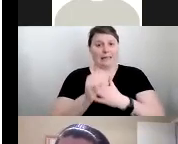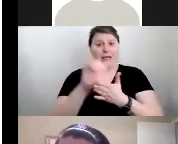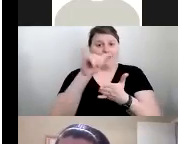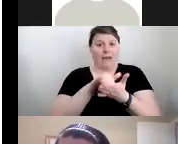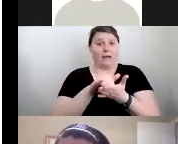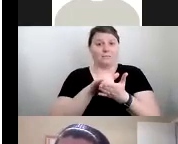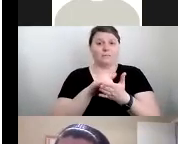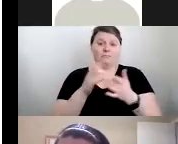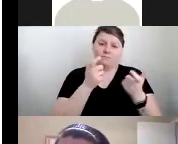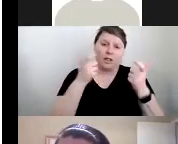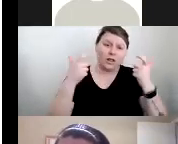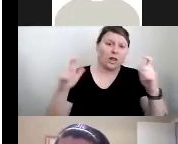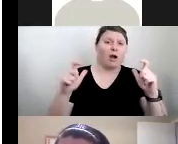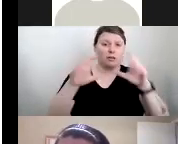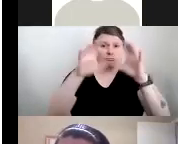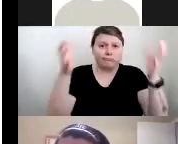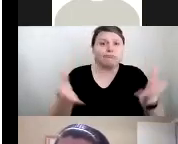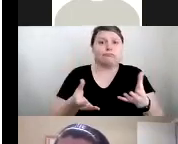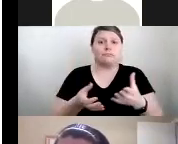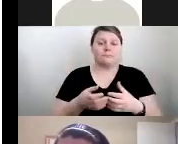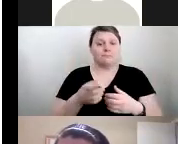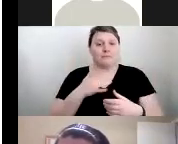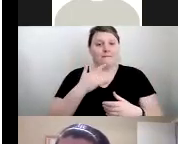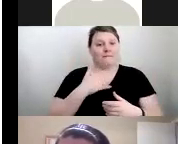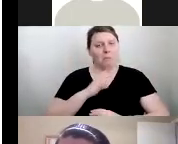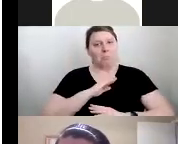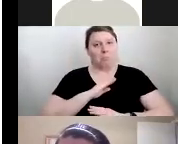very large portfolio. It's very gratifying.